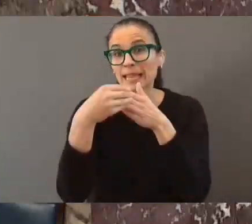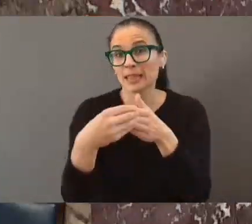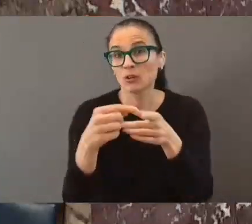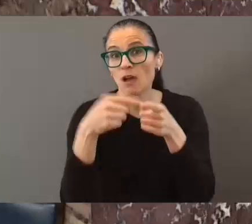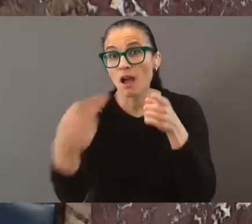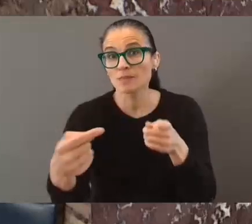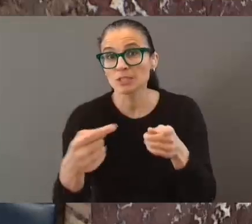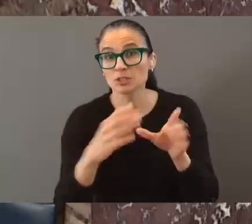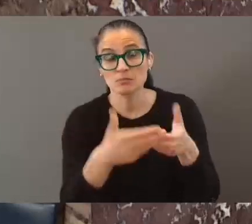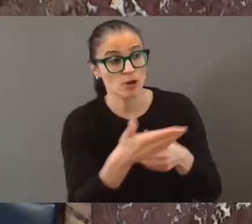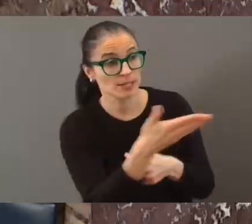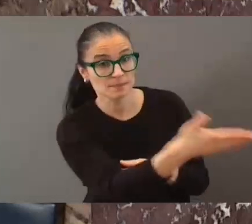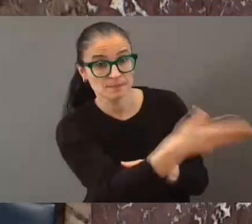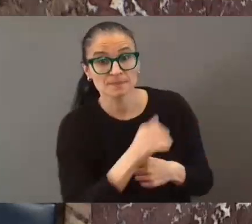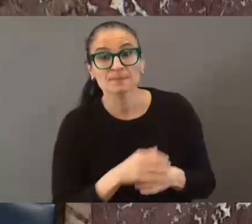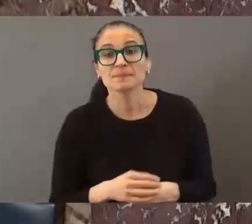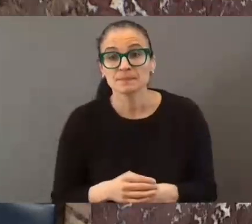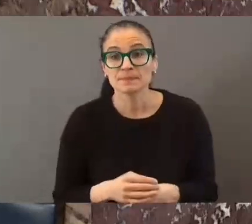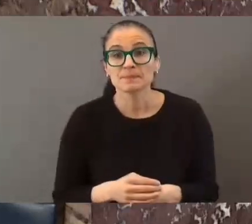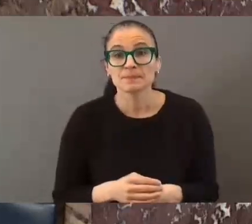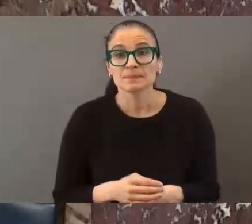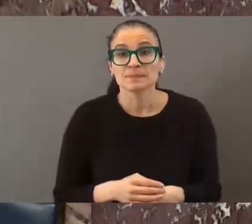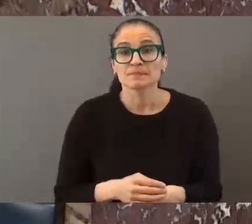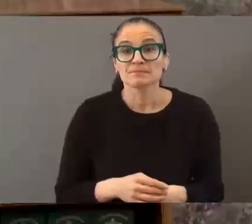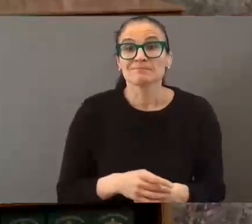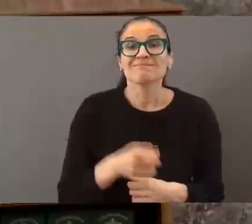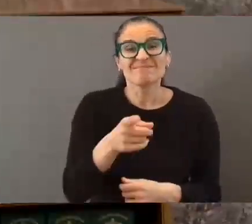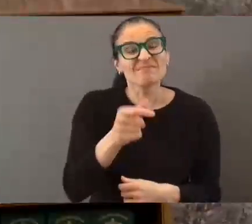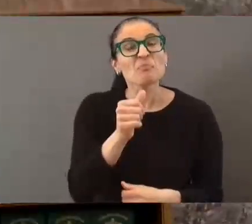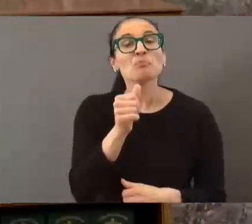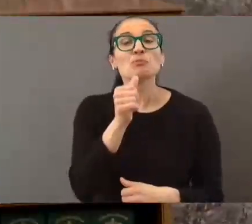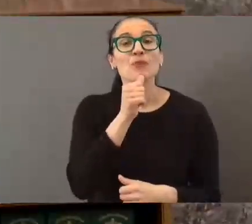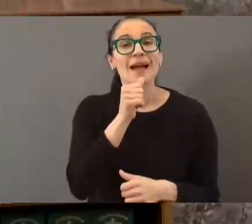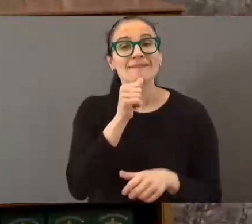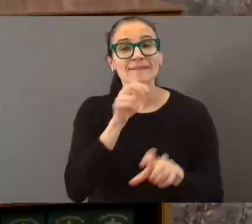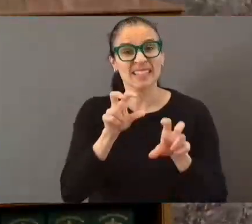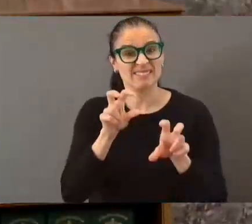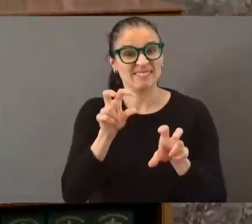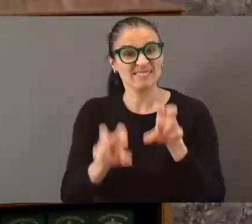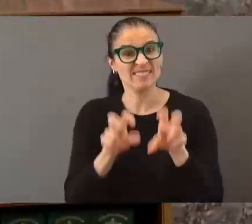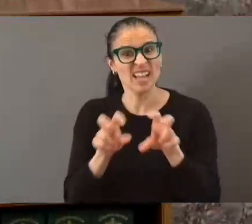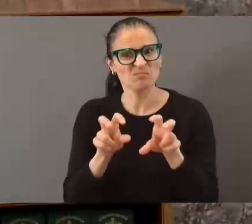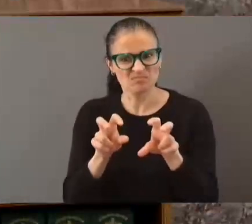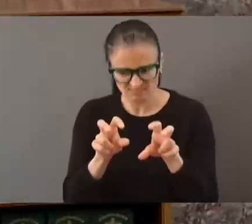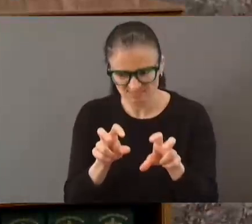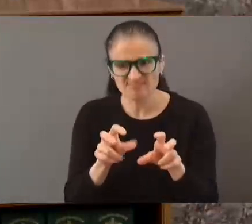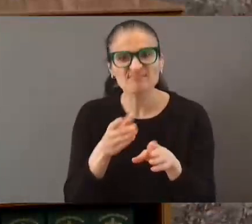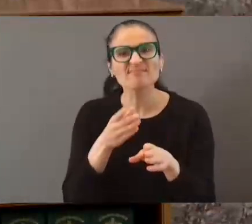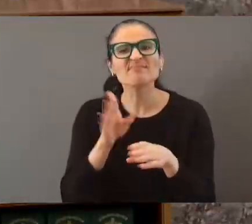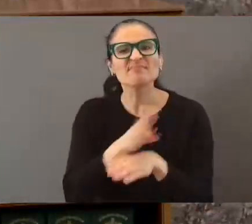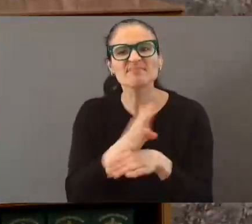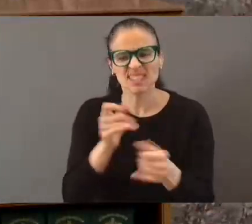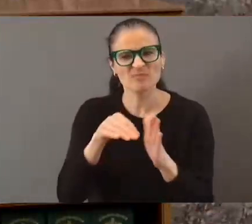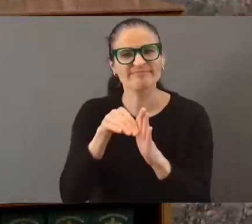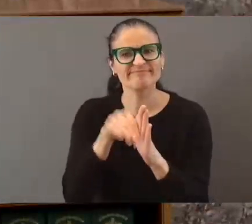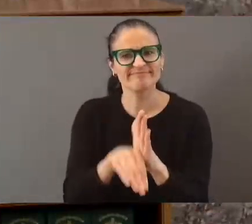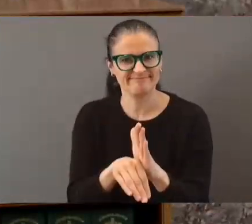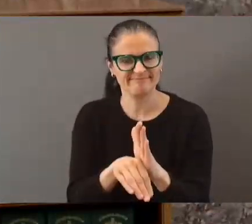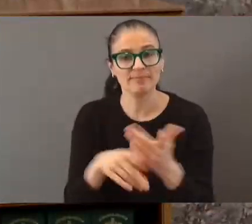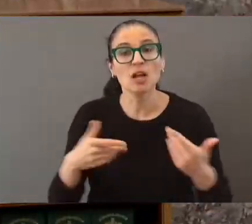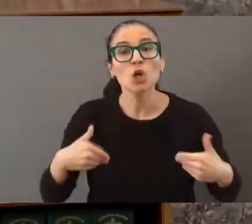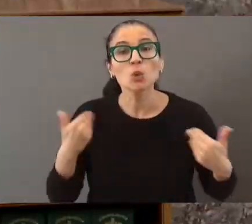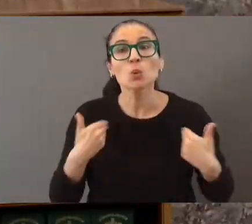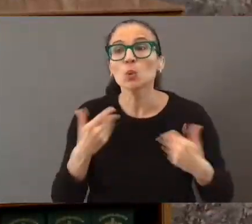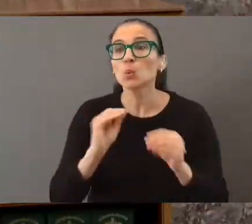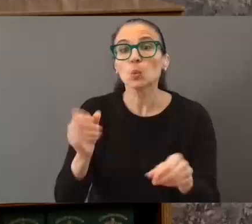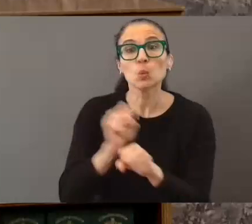down, youth unemployment is up, corporate tax revenue is down. Will this government admit that their